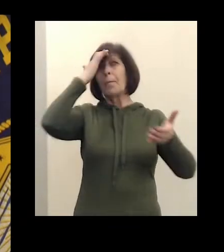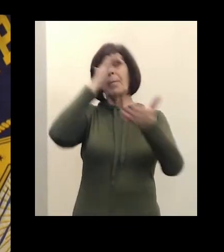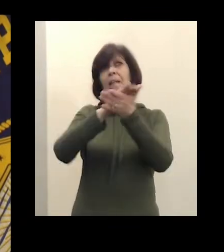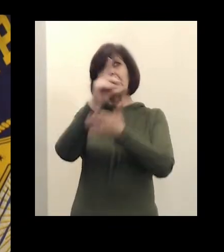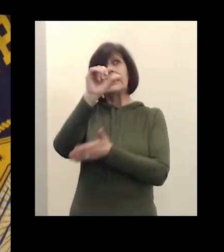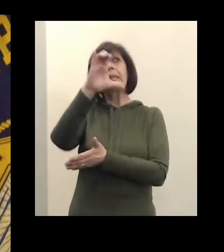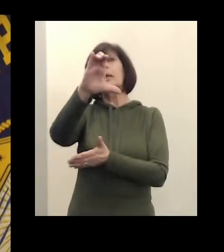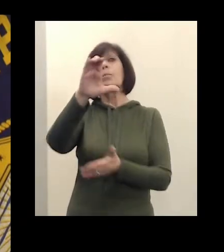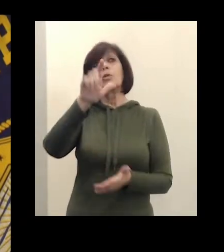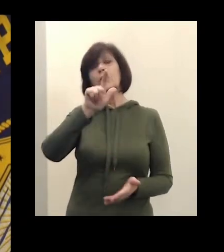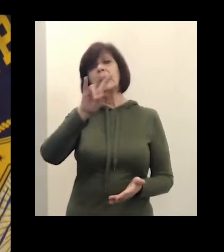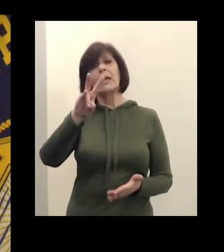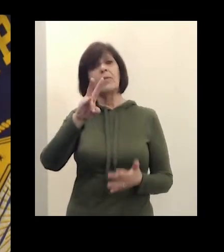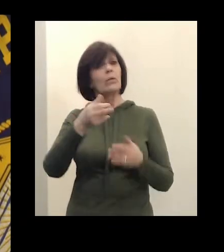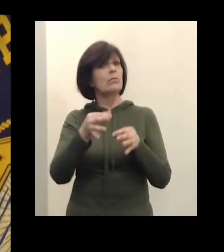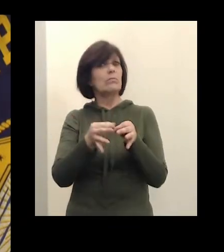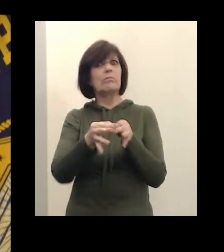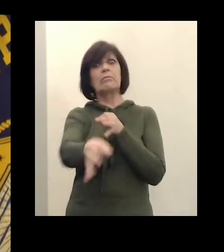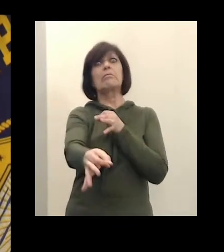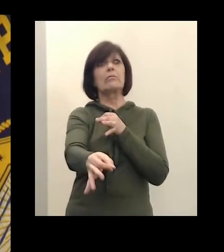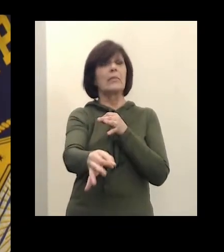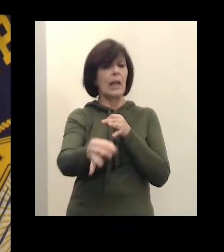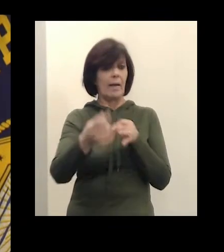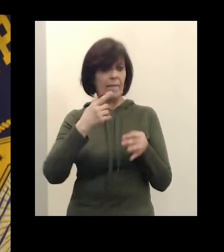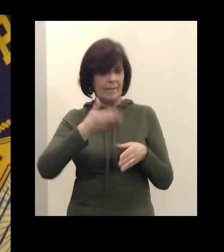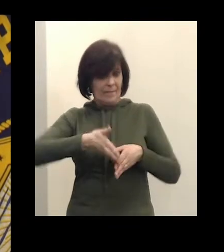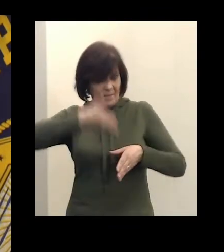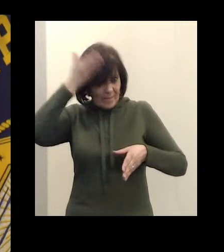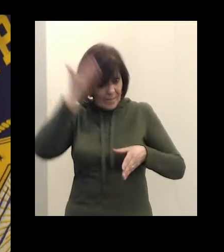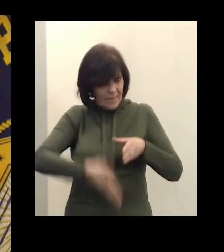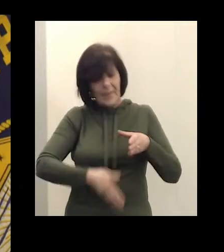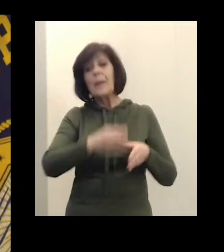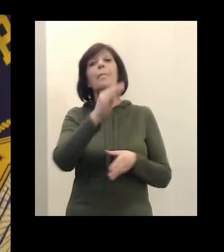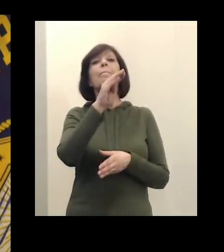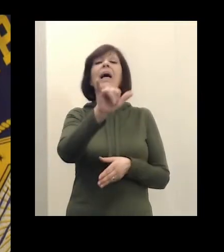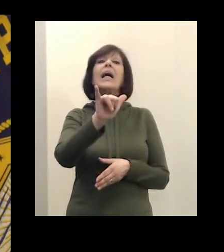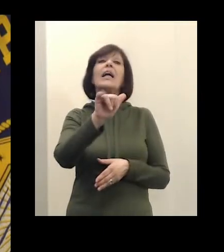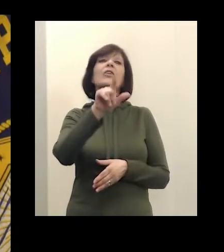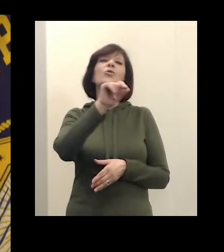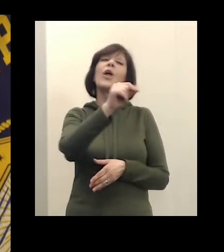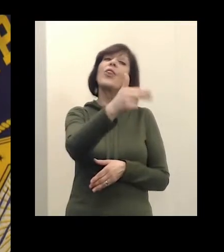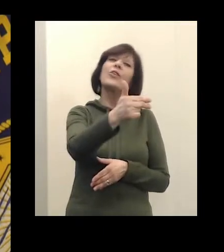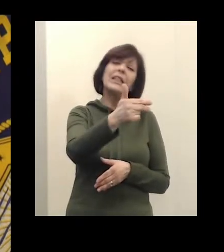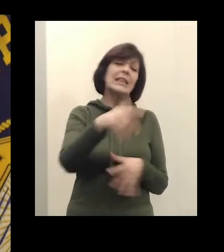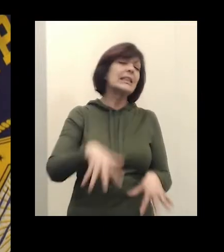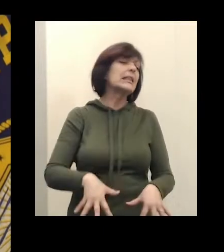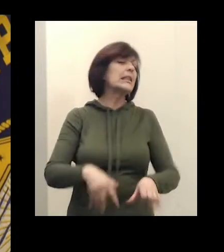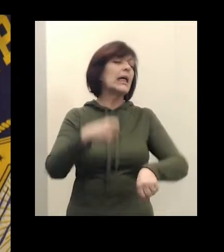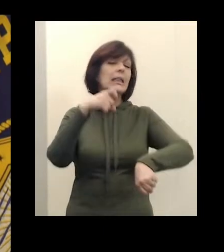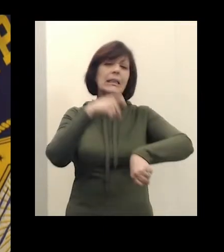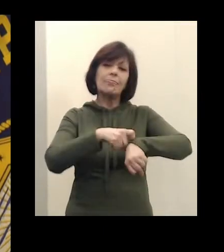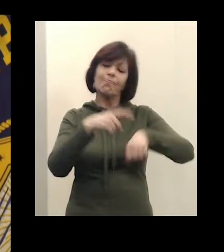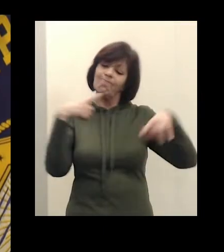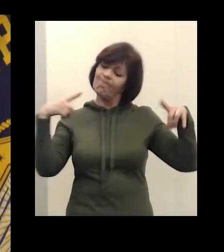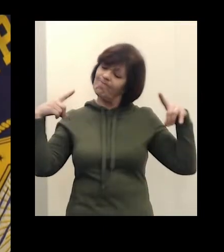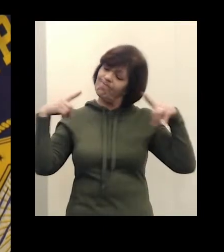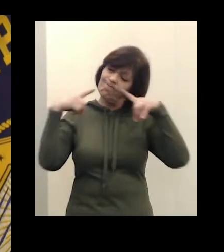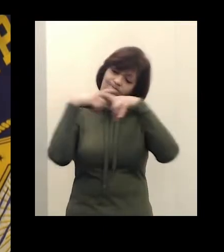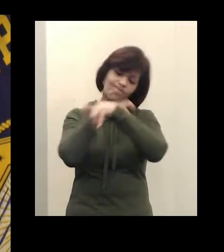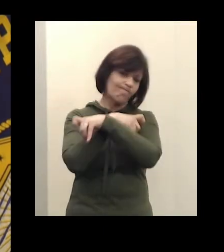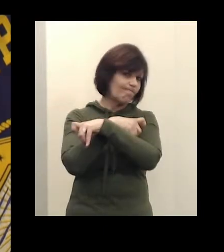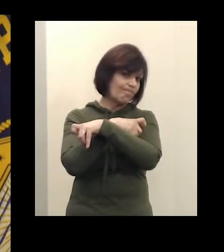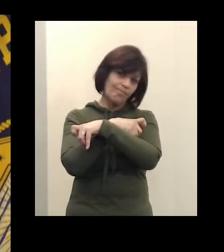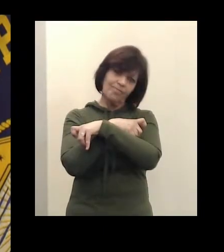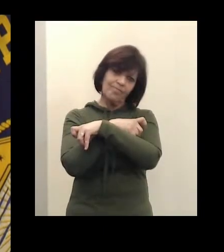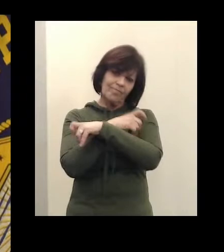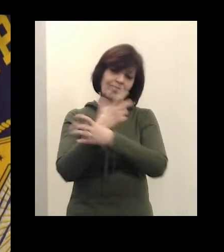27th, and then we didn't close on it until May of 2013. These are very complex transactions. They take time, and